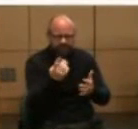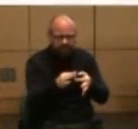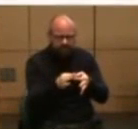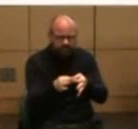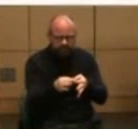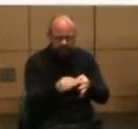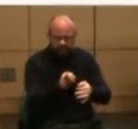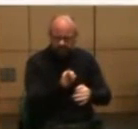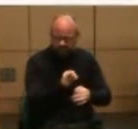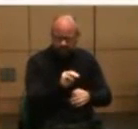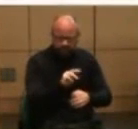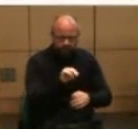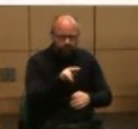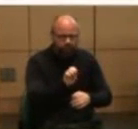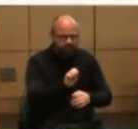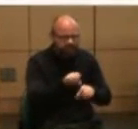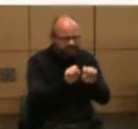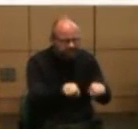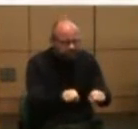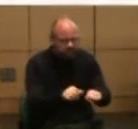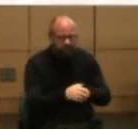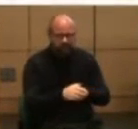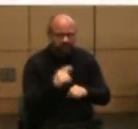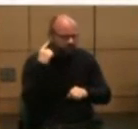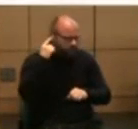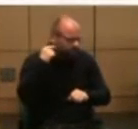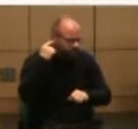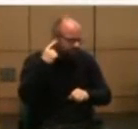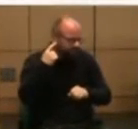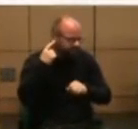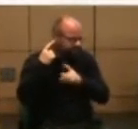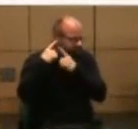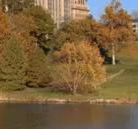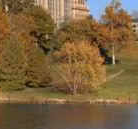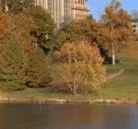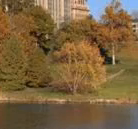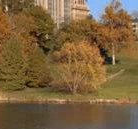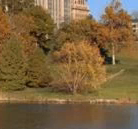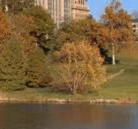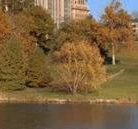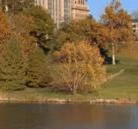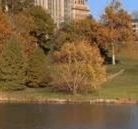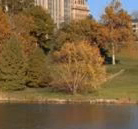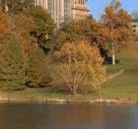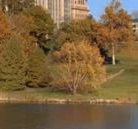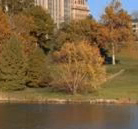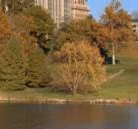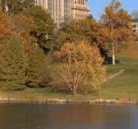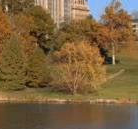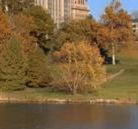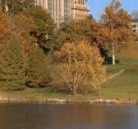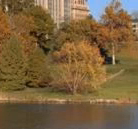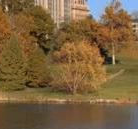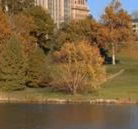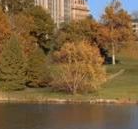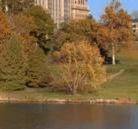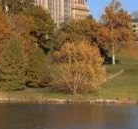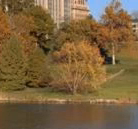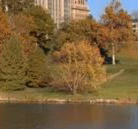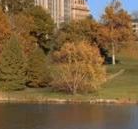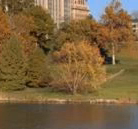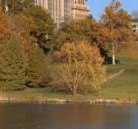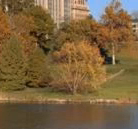cochlear immunology. It's not clear. Yeah. Great, thank you.